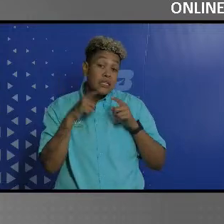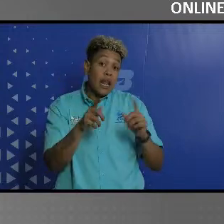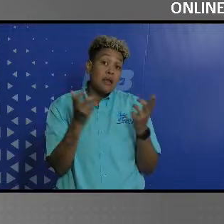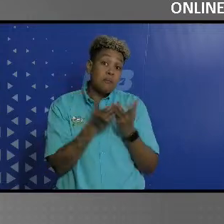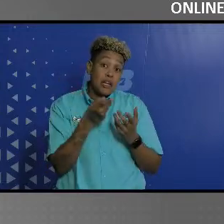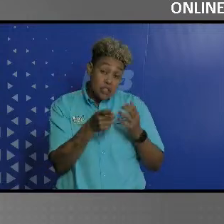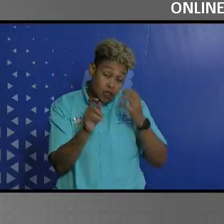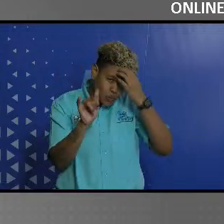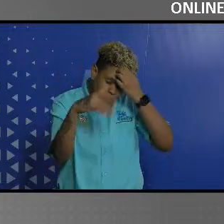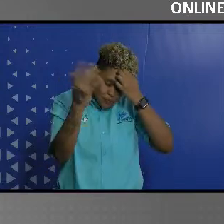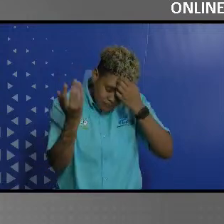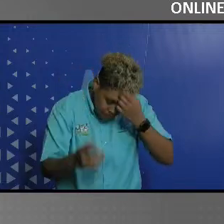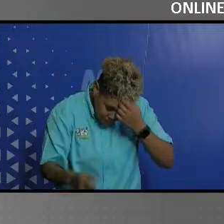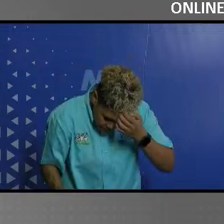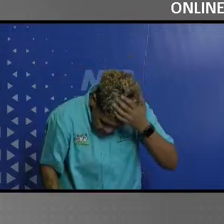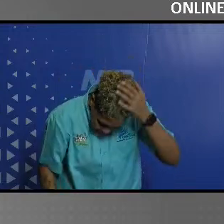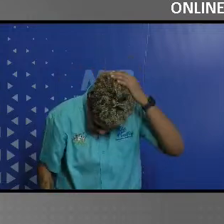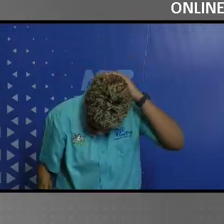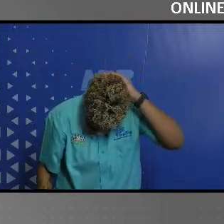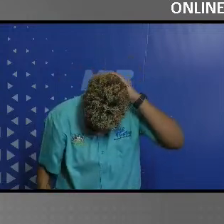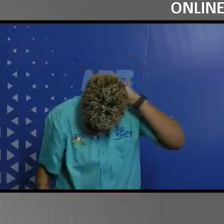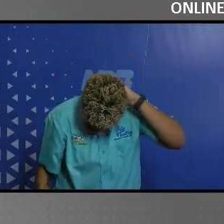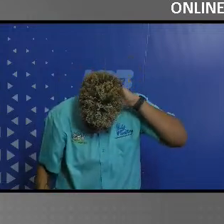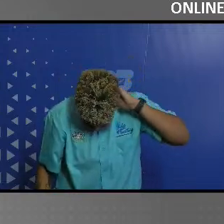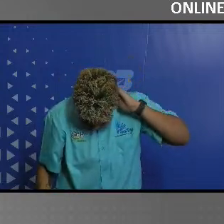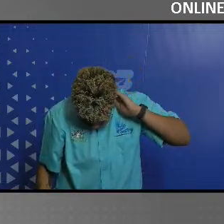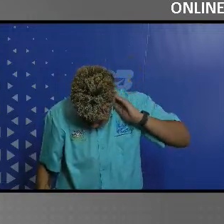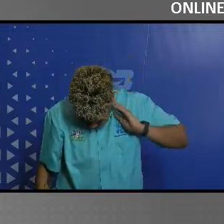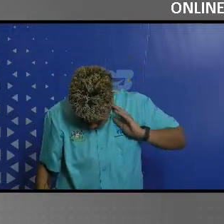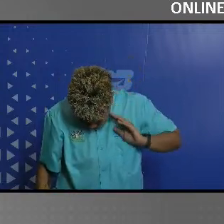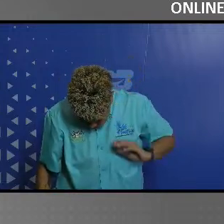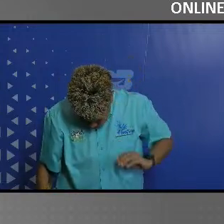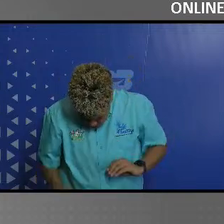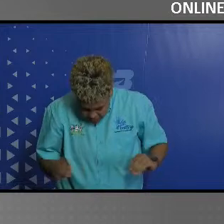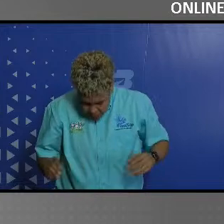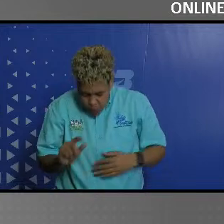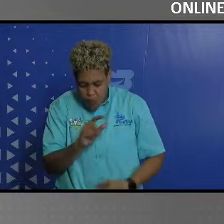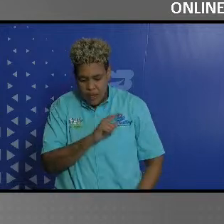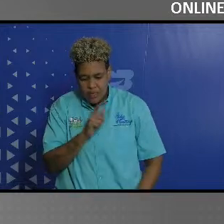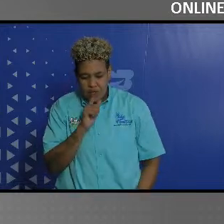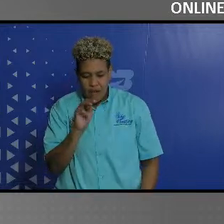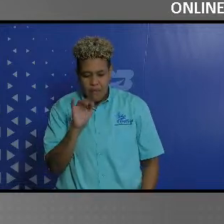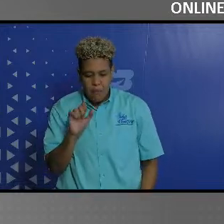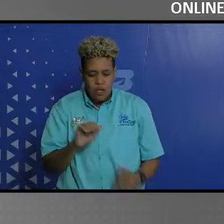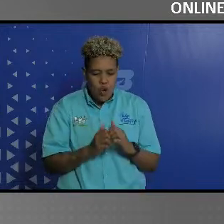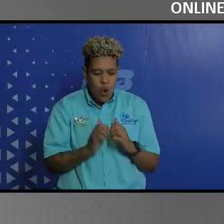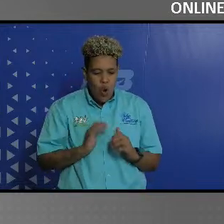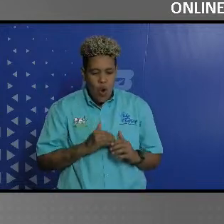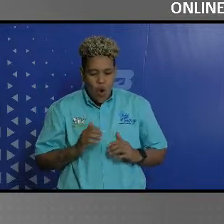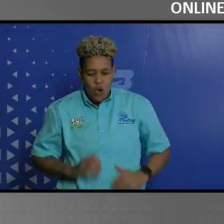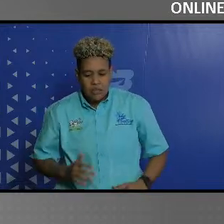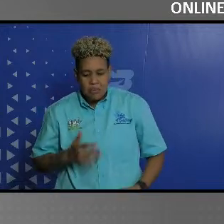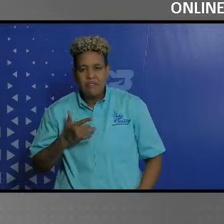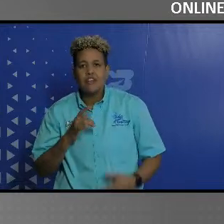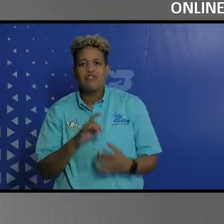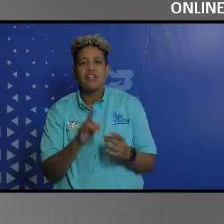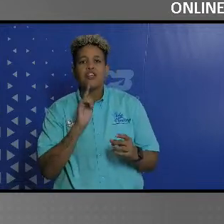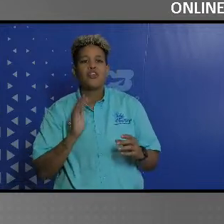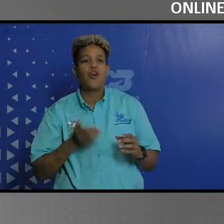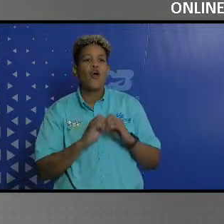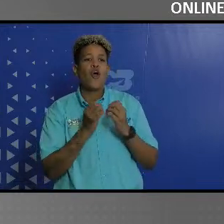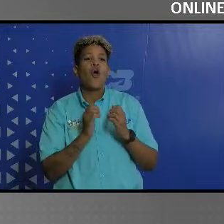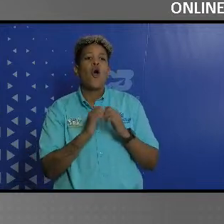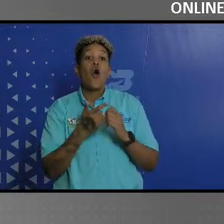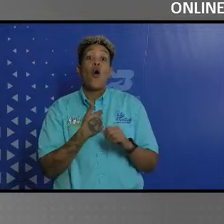also. Some non-qualitative metrics insofar as how are our customers feeling about the organization, how are